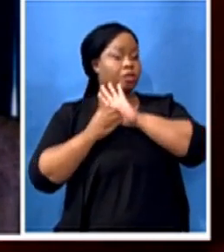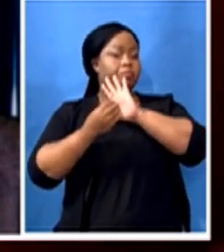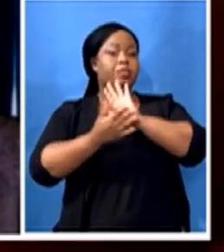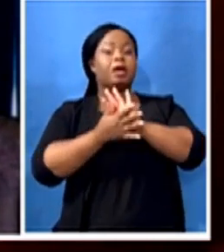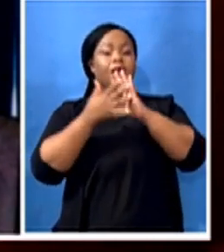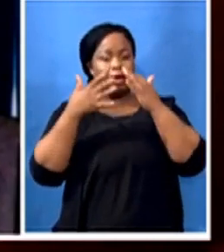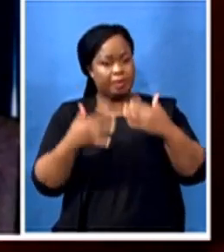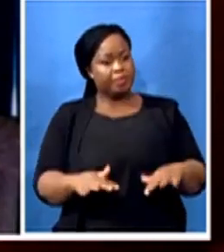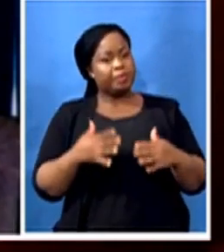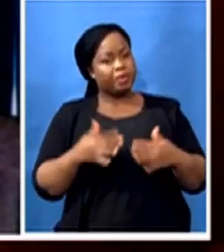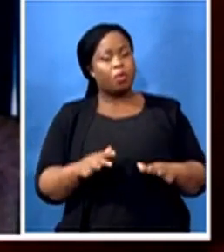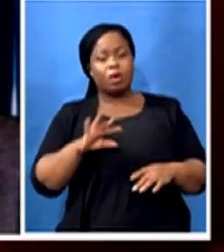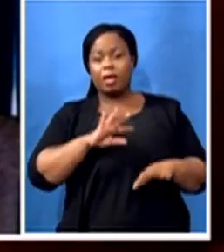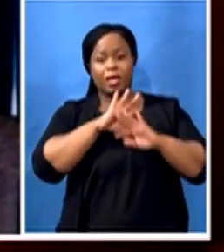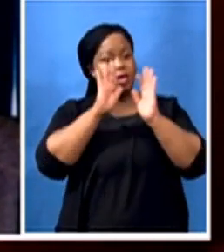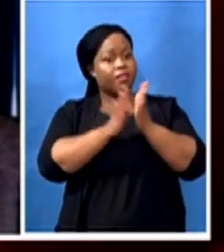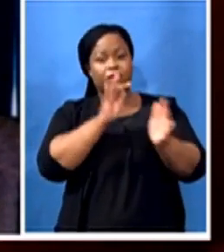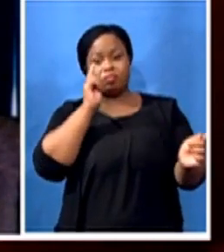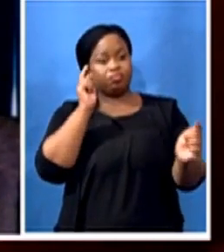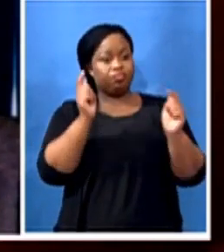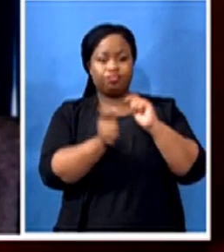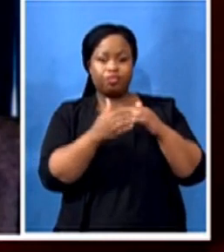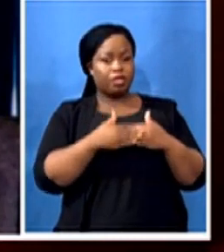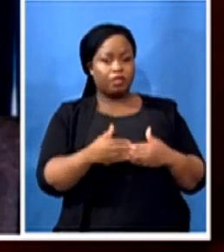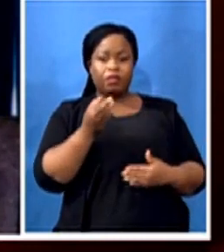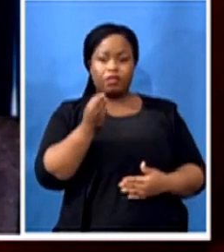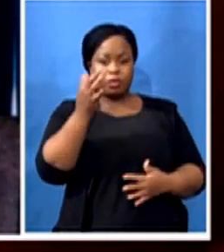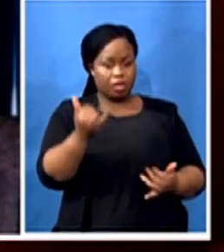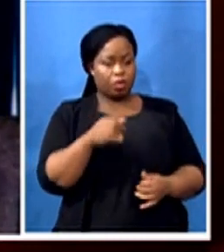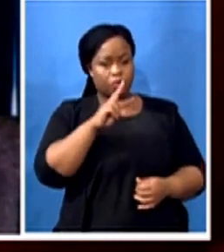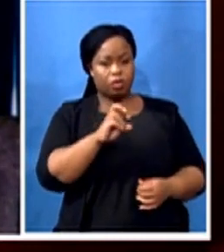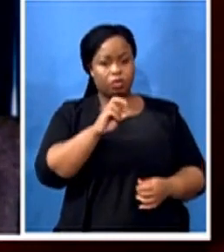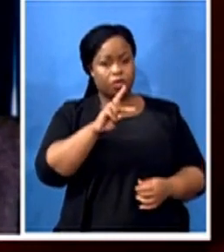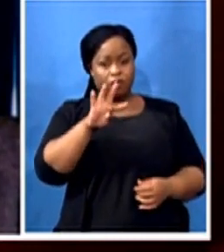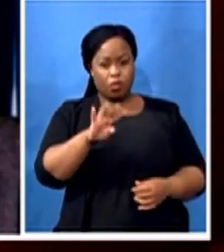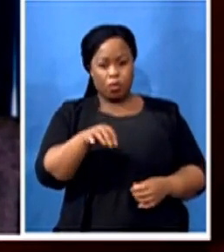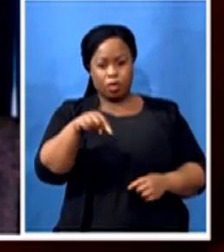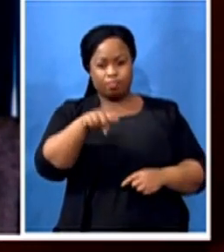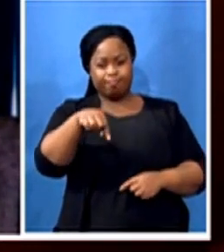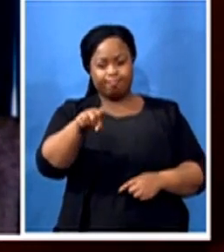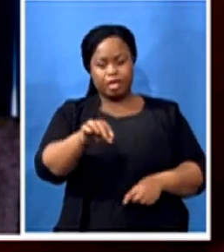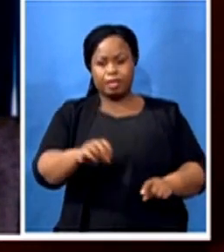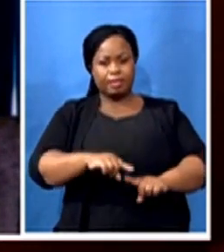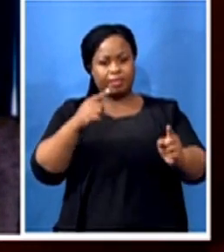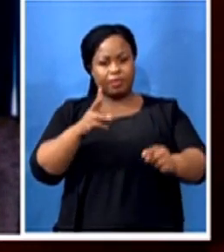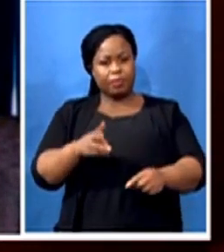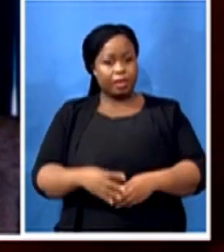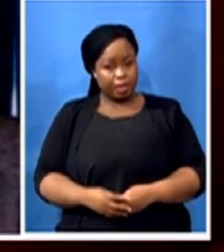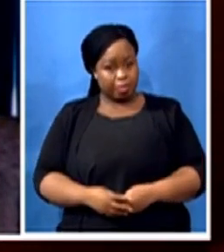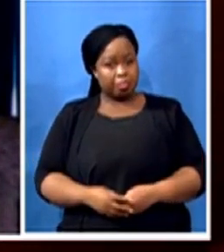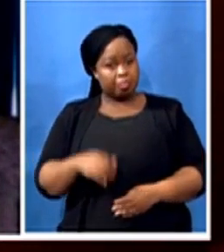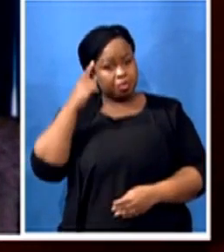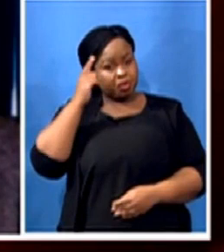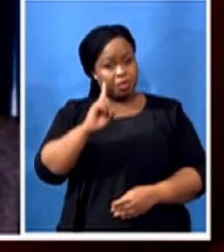we do things for the future. 2024, it's going to be looking totally different. Your thoughts?